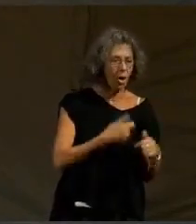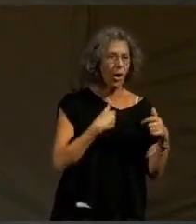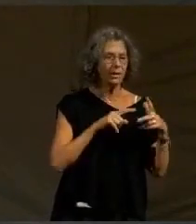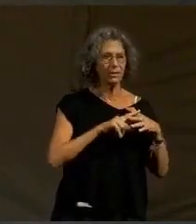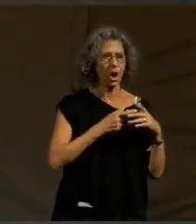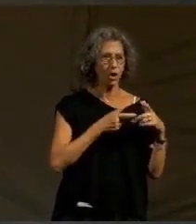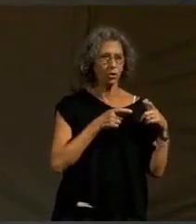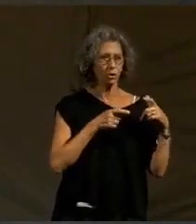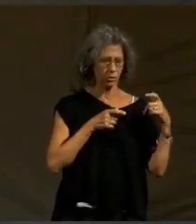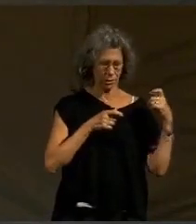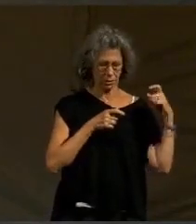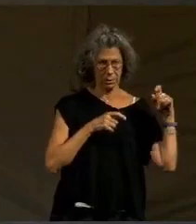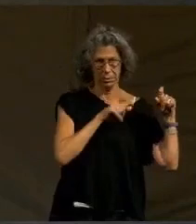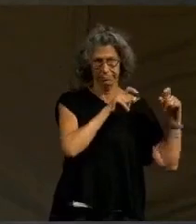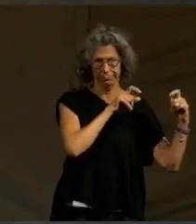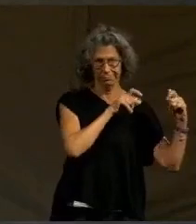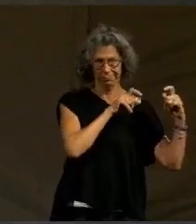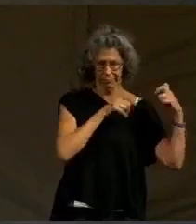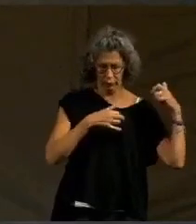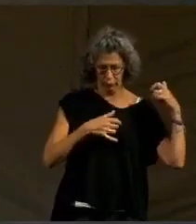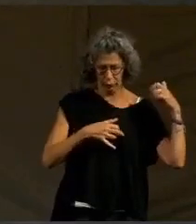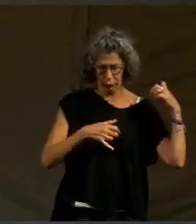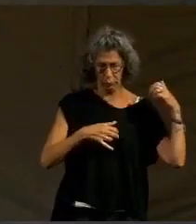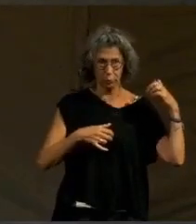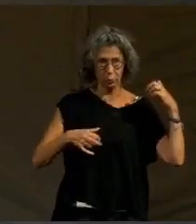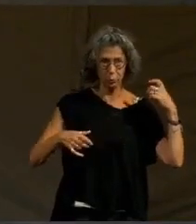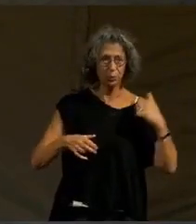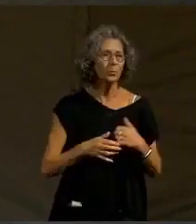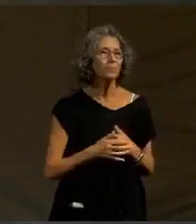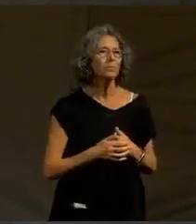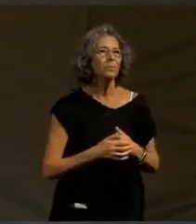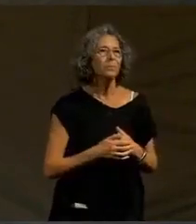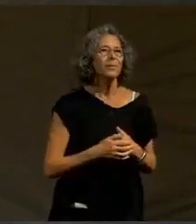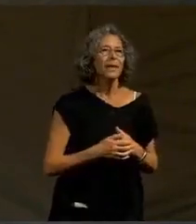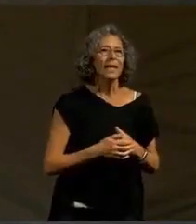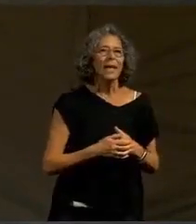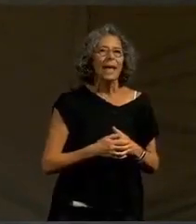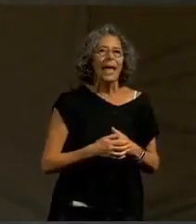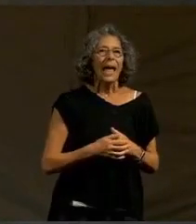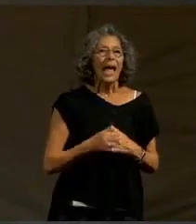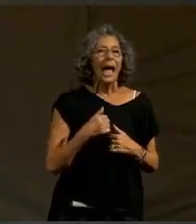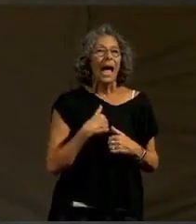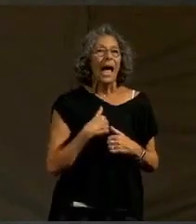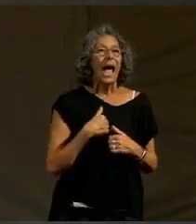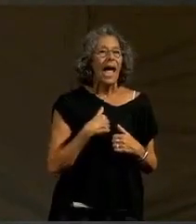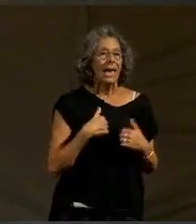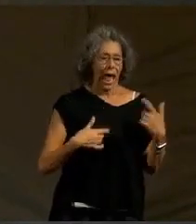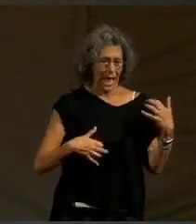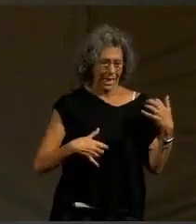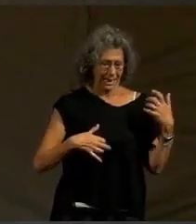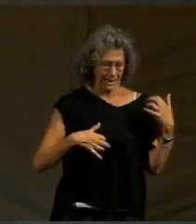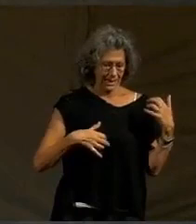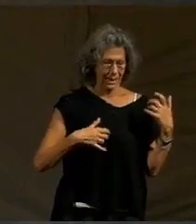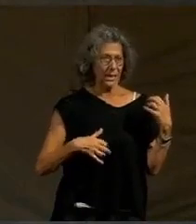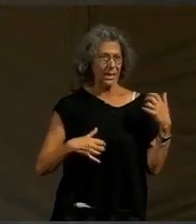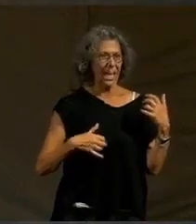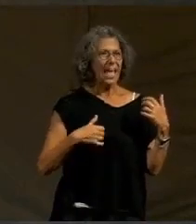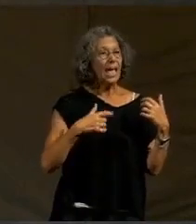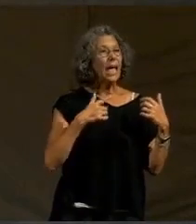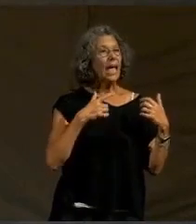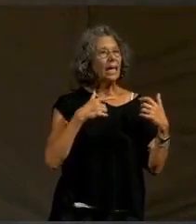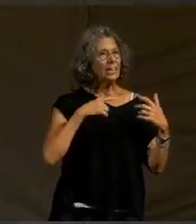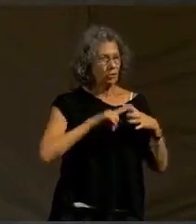I said, look out, Billy, because you're mine, mine. Because you're,